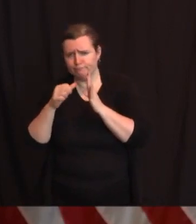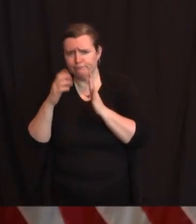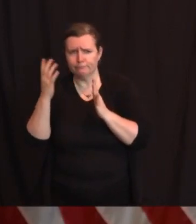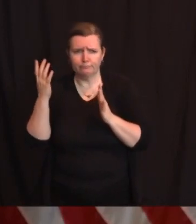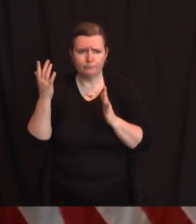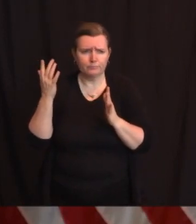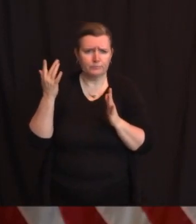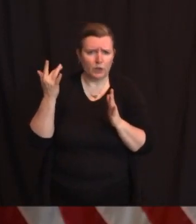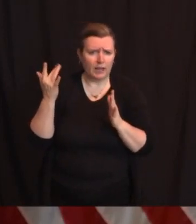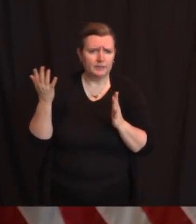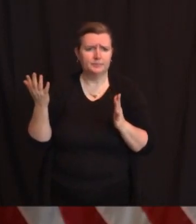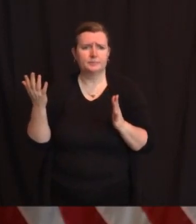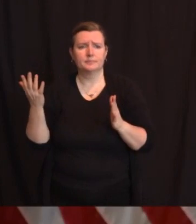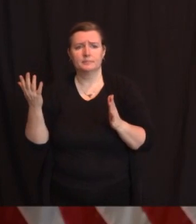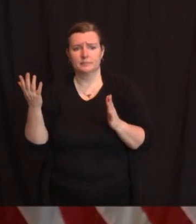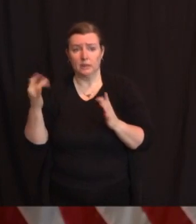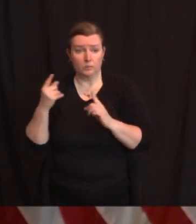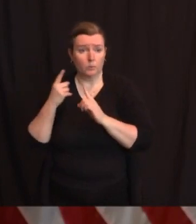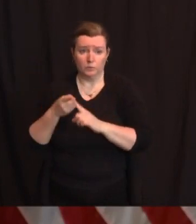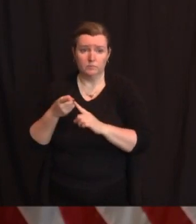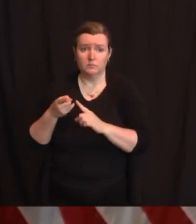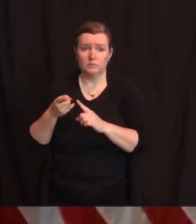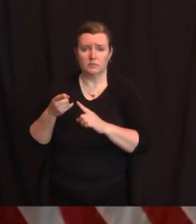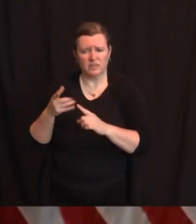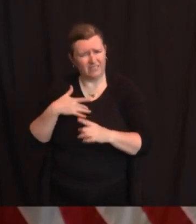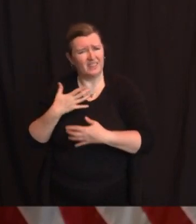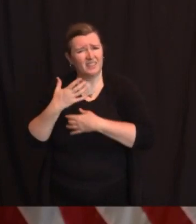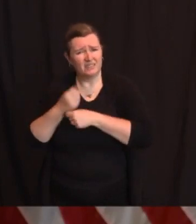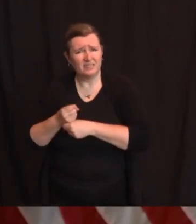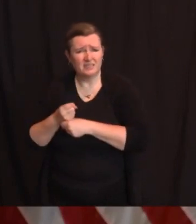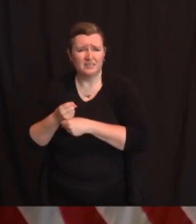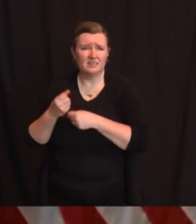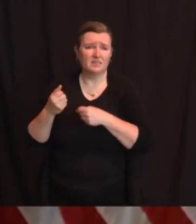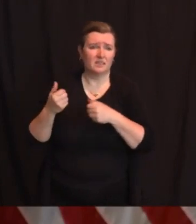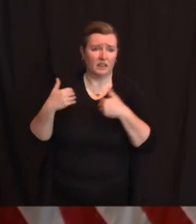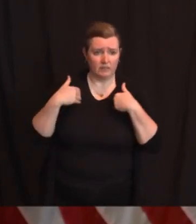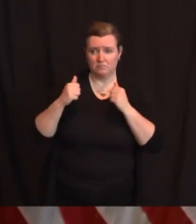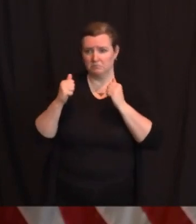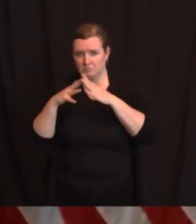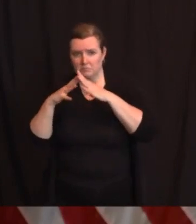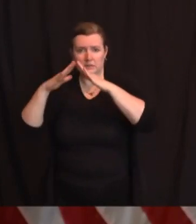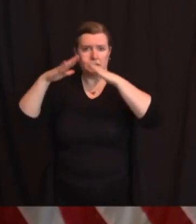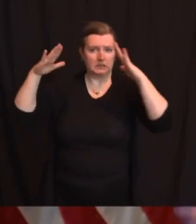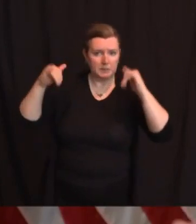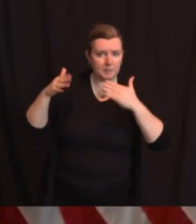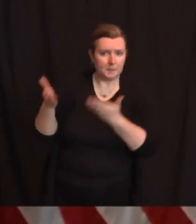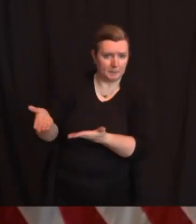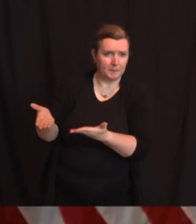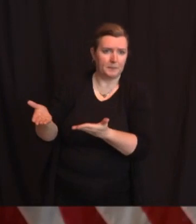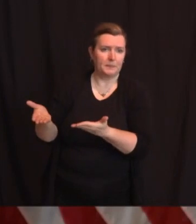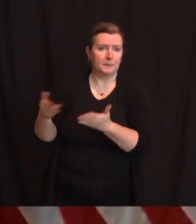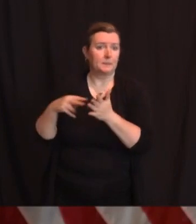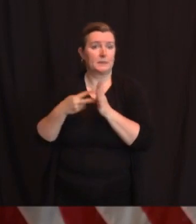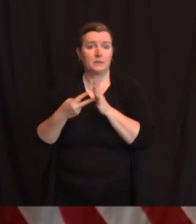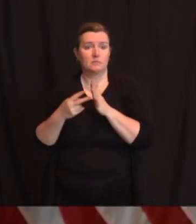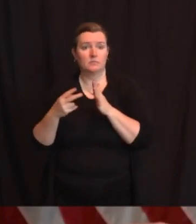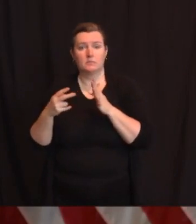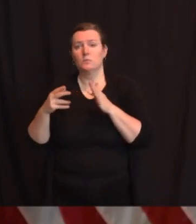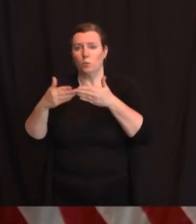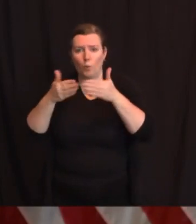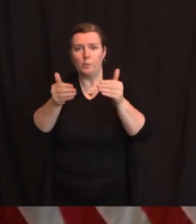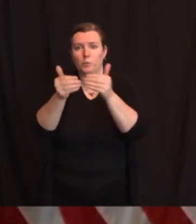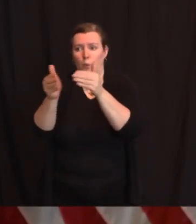there the confidence that we've got the infrastructure in place so that as we begin to reopen this state, they